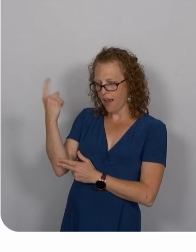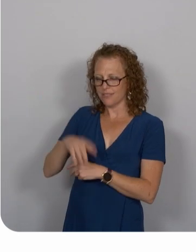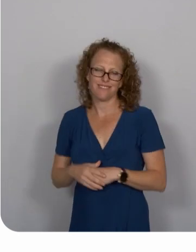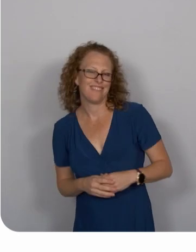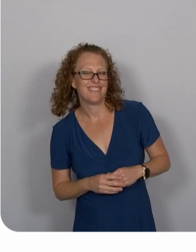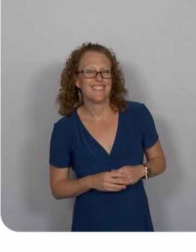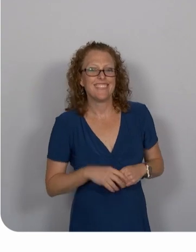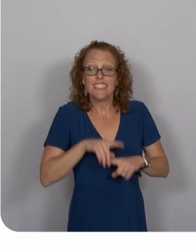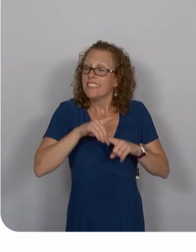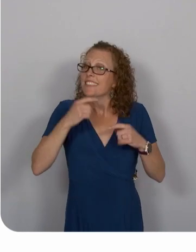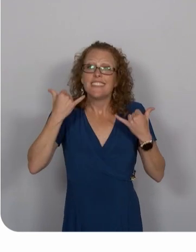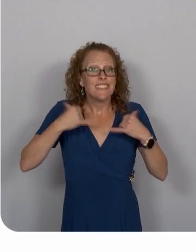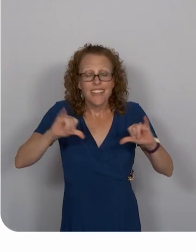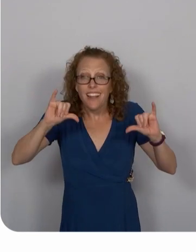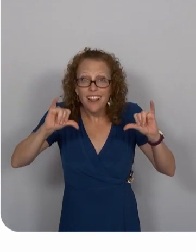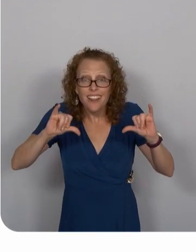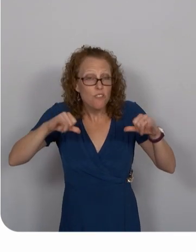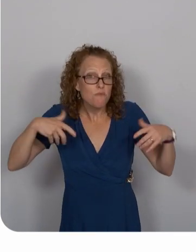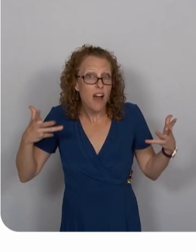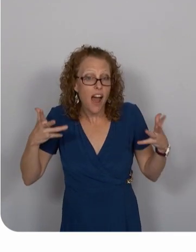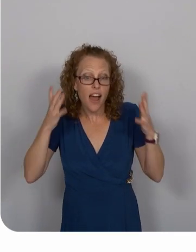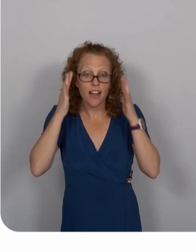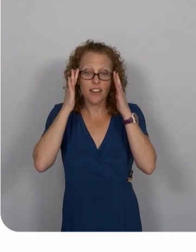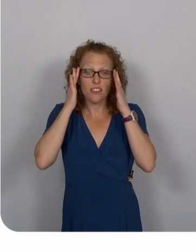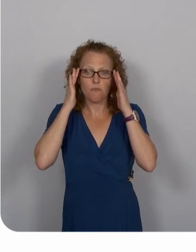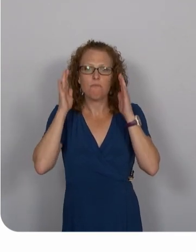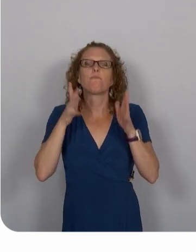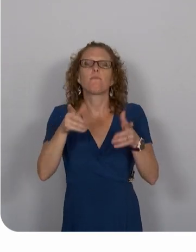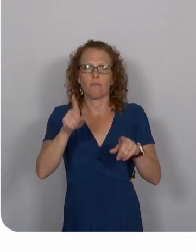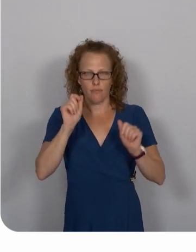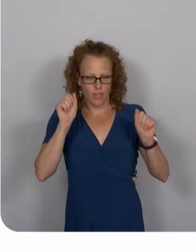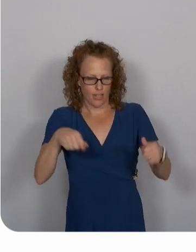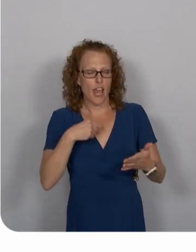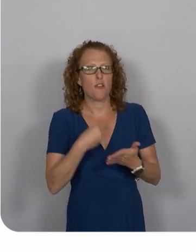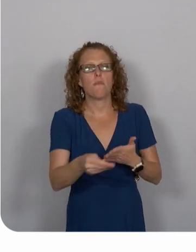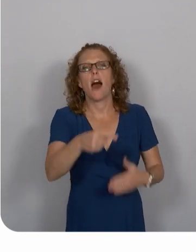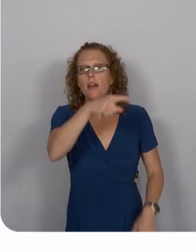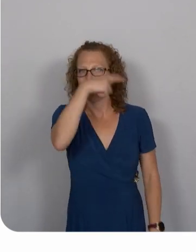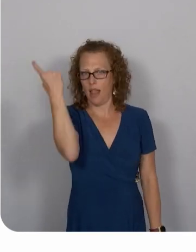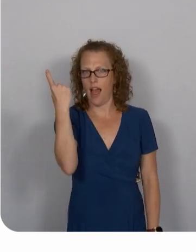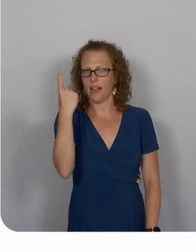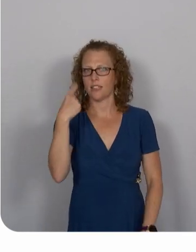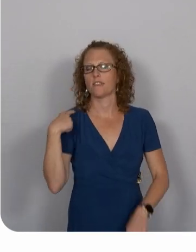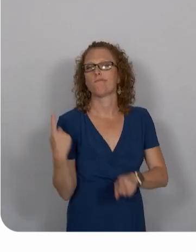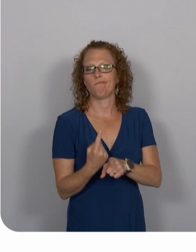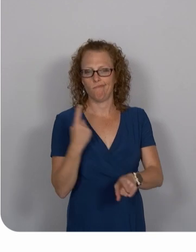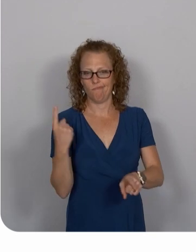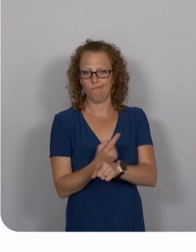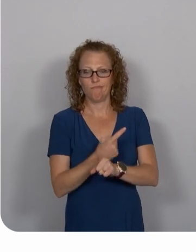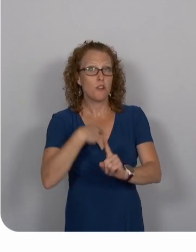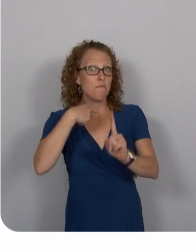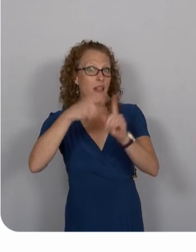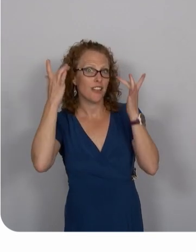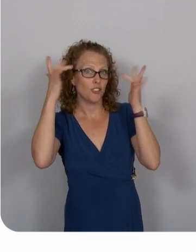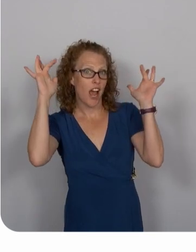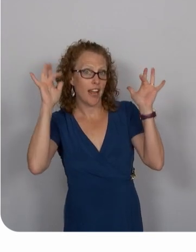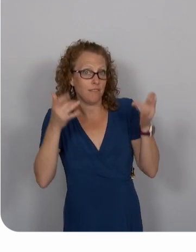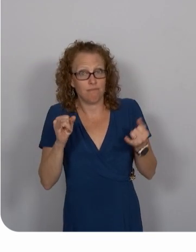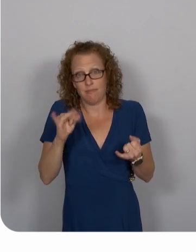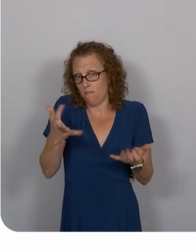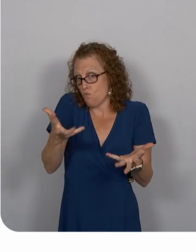But of course, you can still get them in the classic matte black and shiny black too.